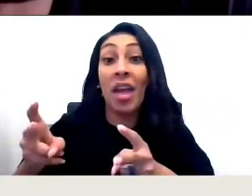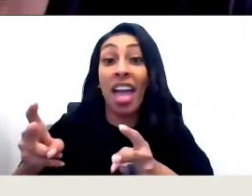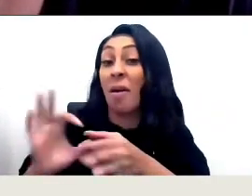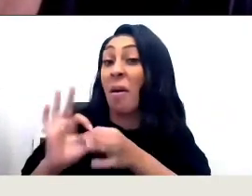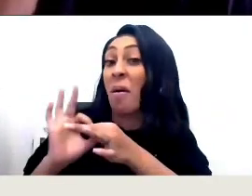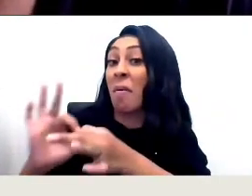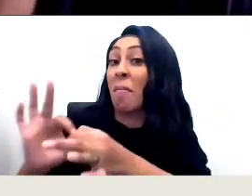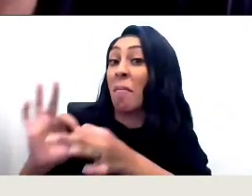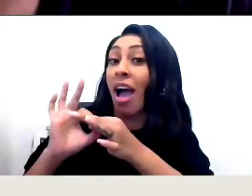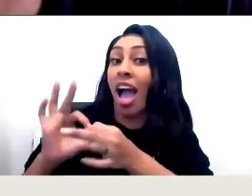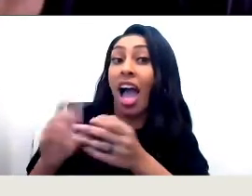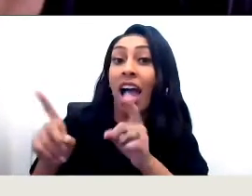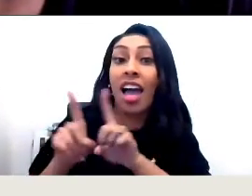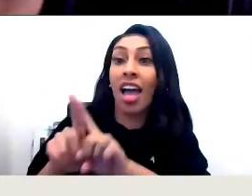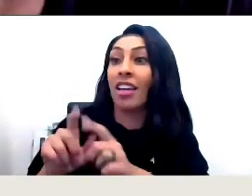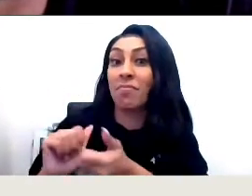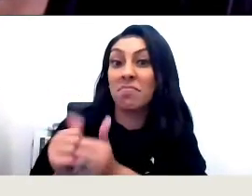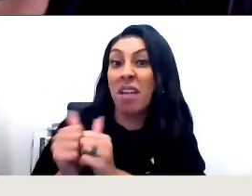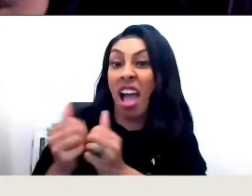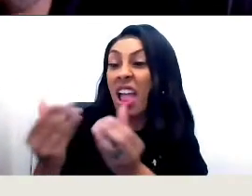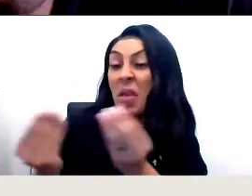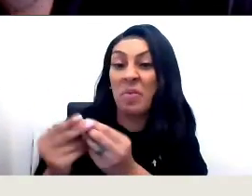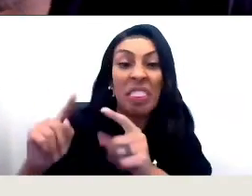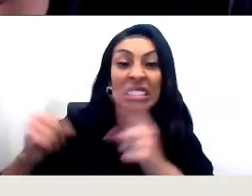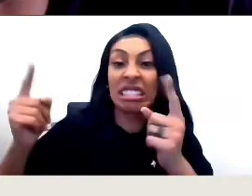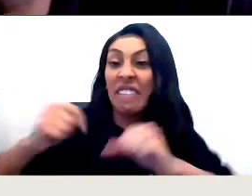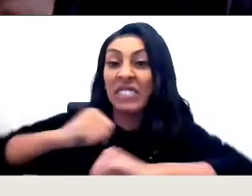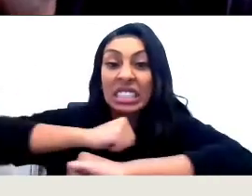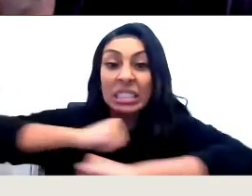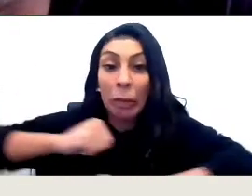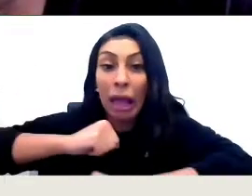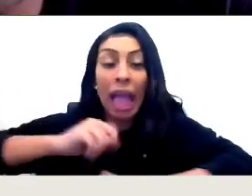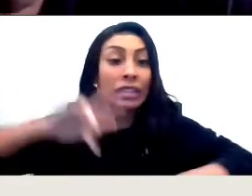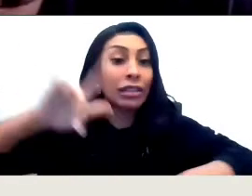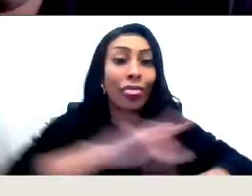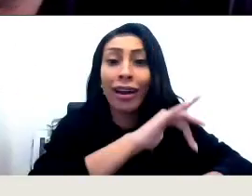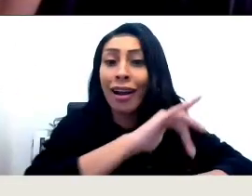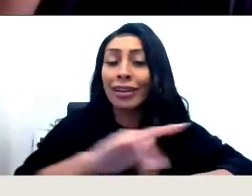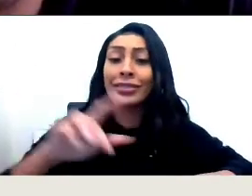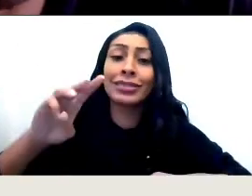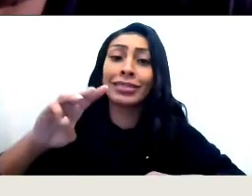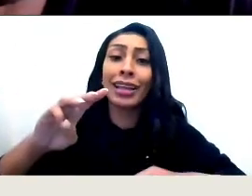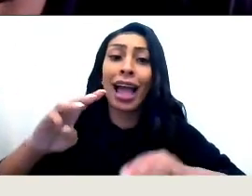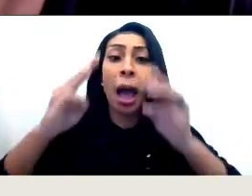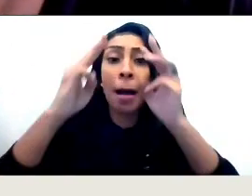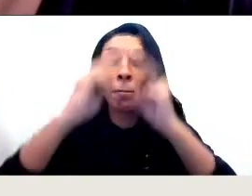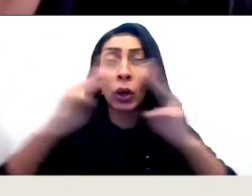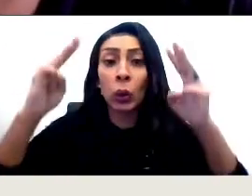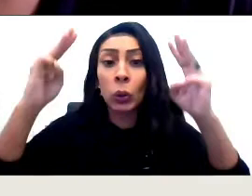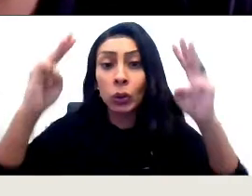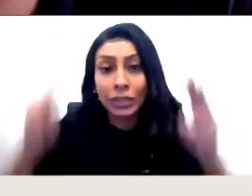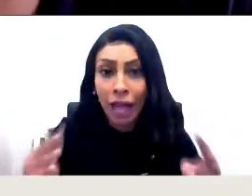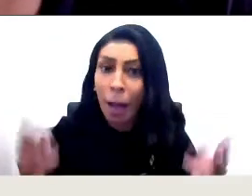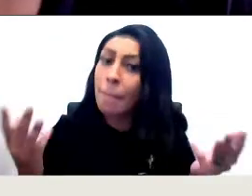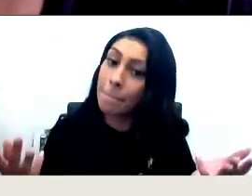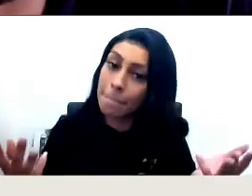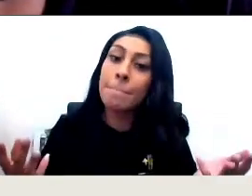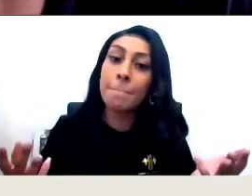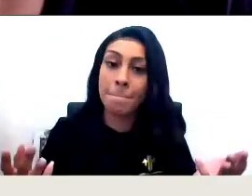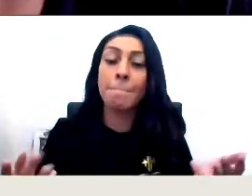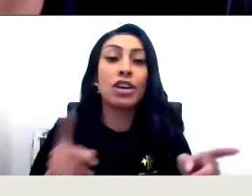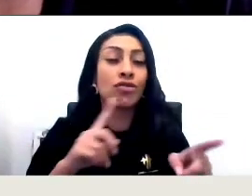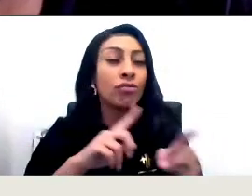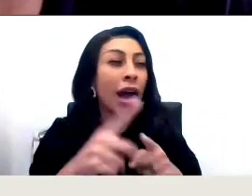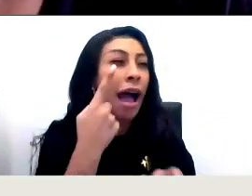partnering with spaces, different spaces, theaters, museums, that are on board with us. And we're trying